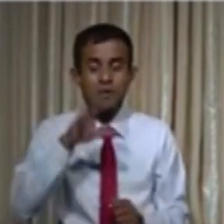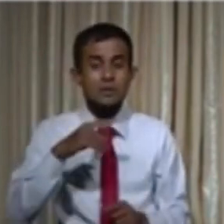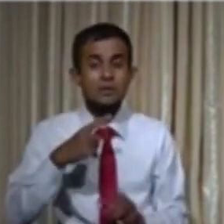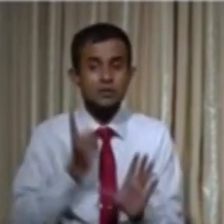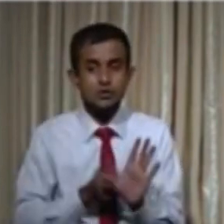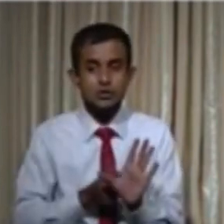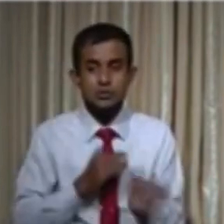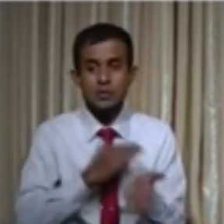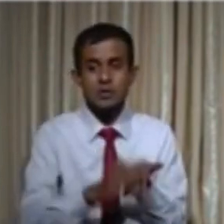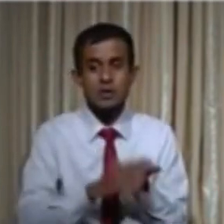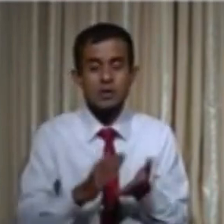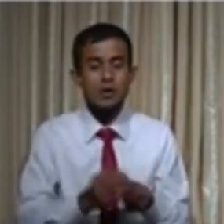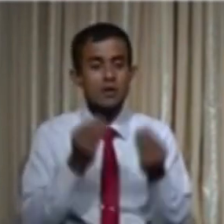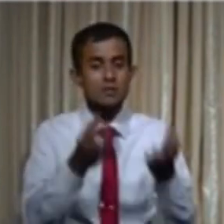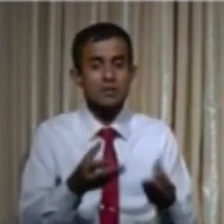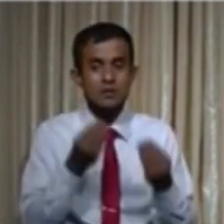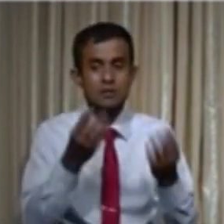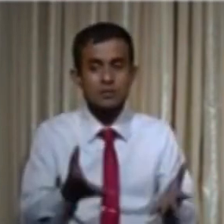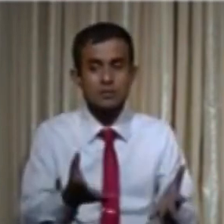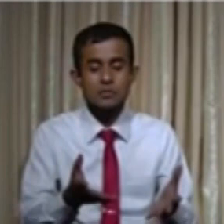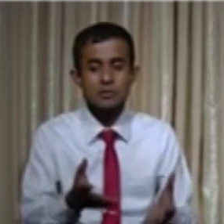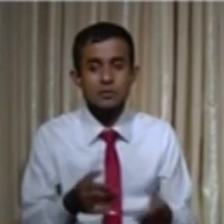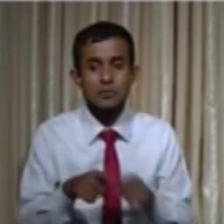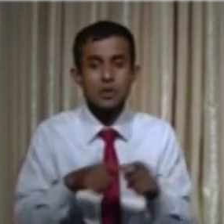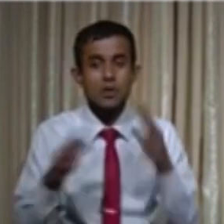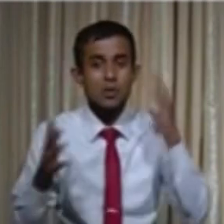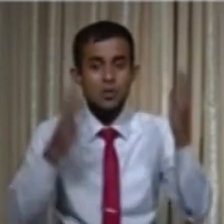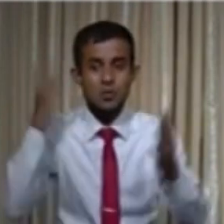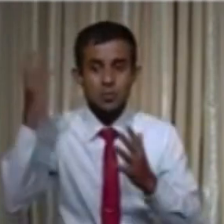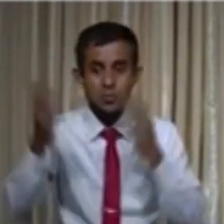the global power balance is shifting,